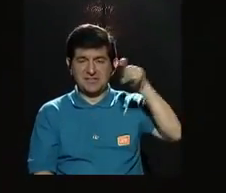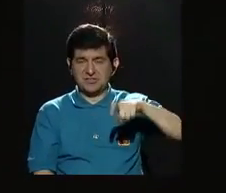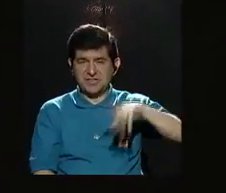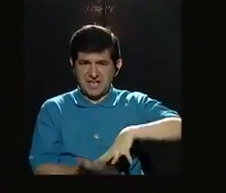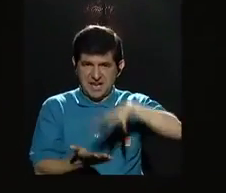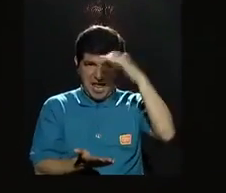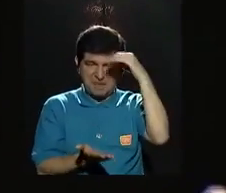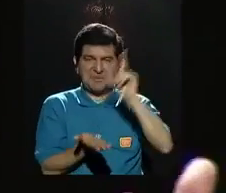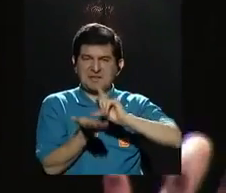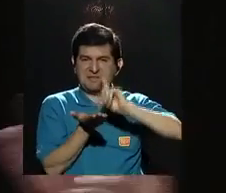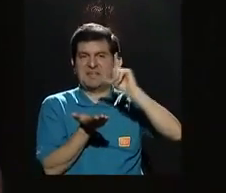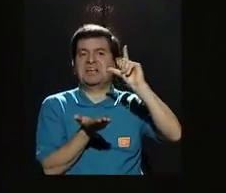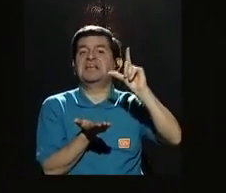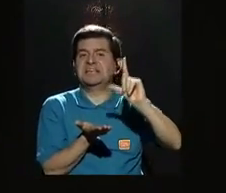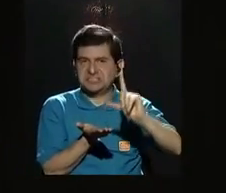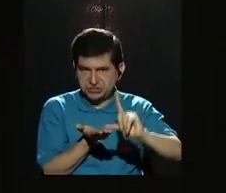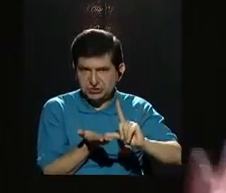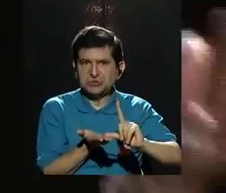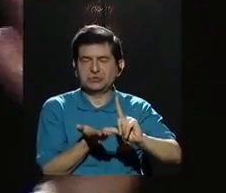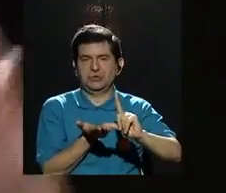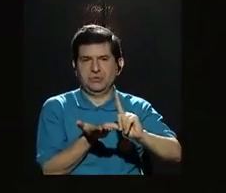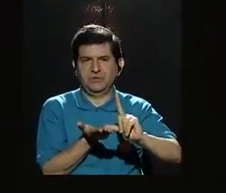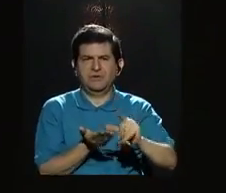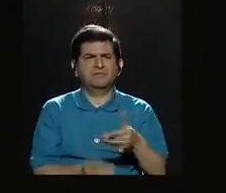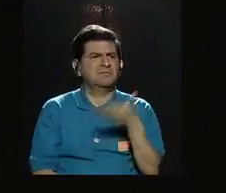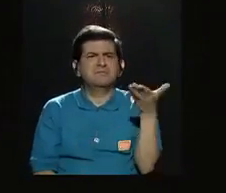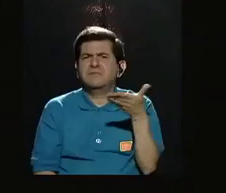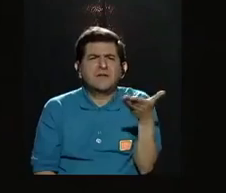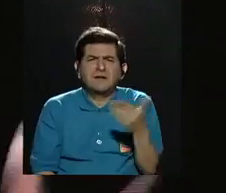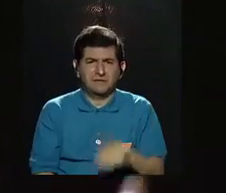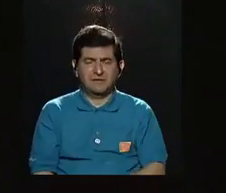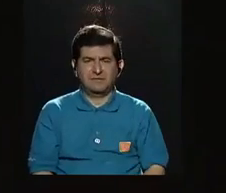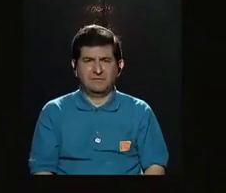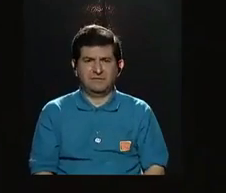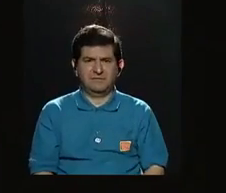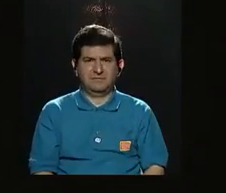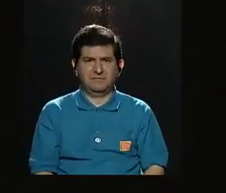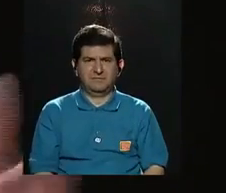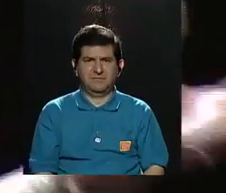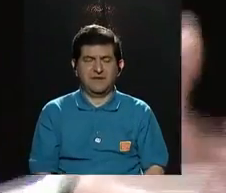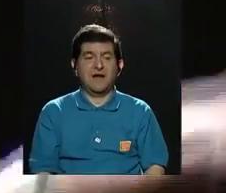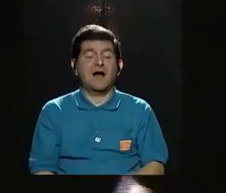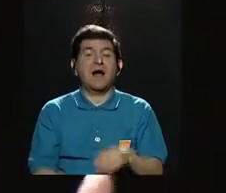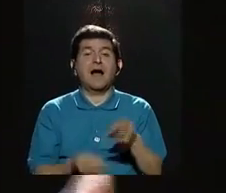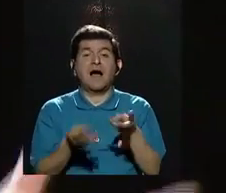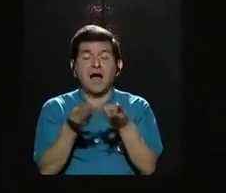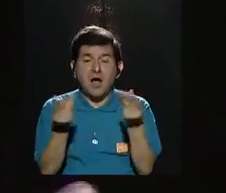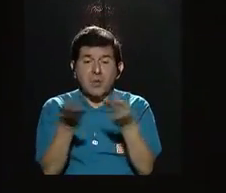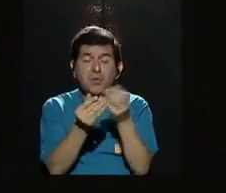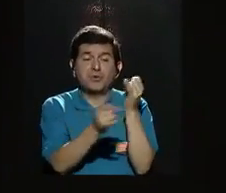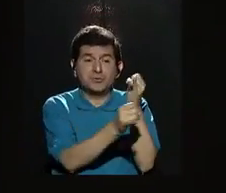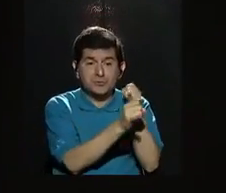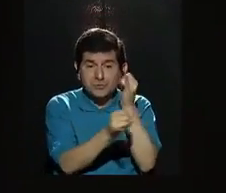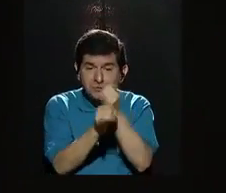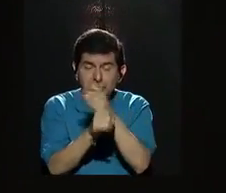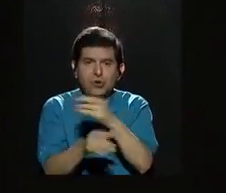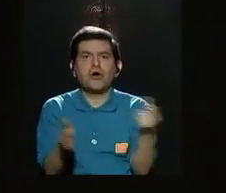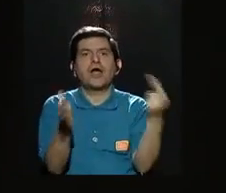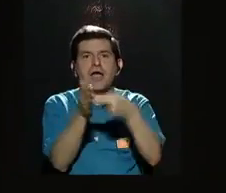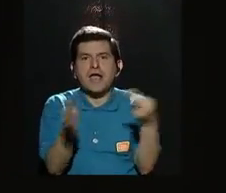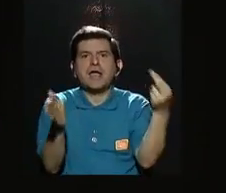learned about this, the structural and institutional production and reproduction of